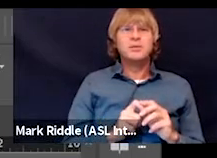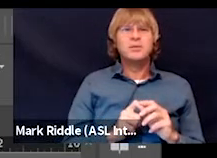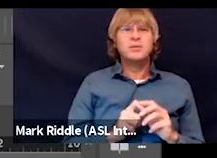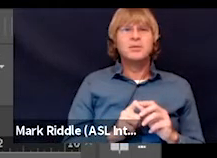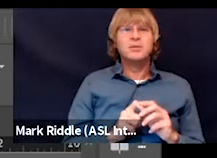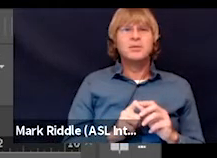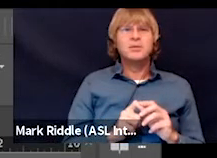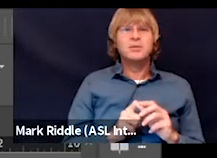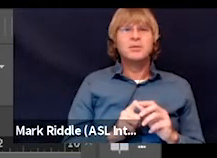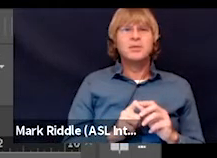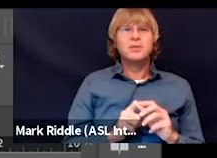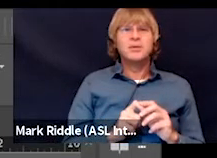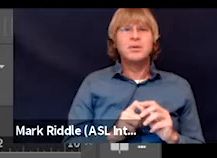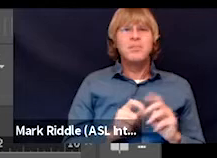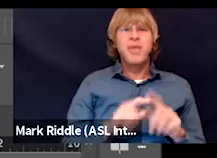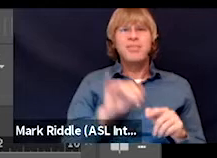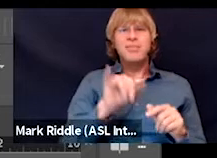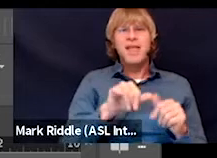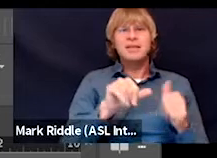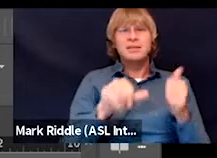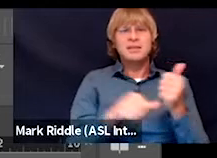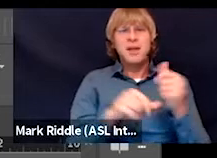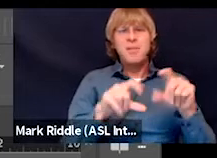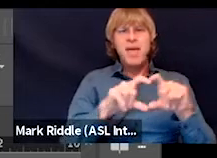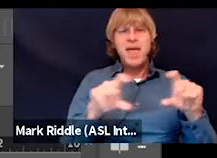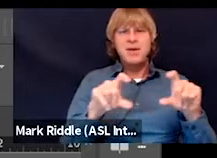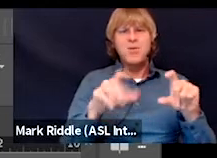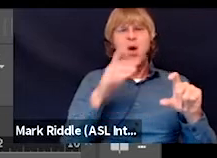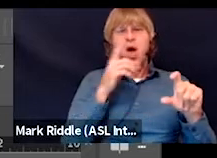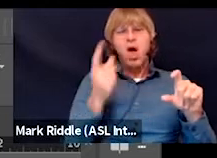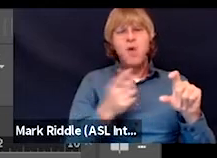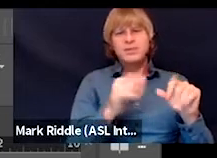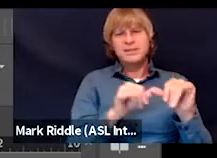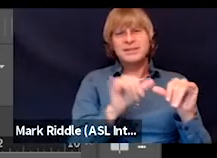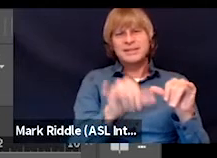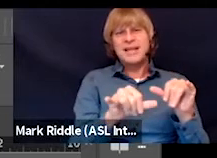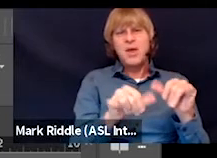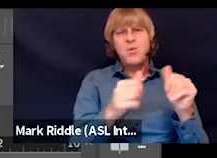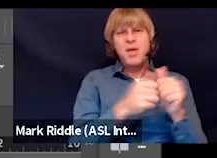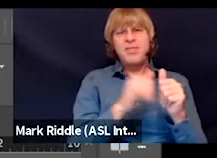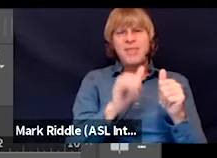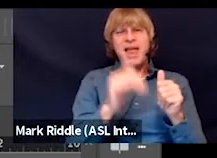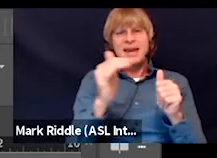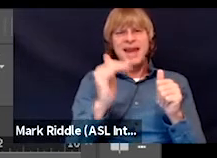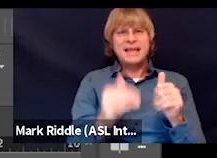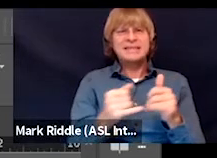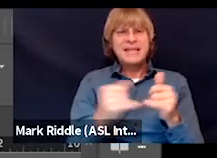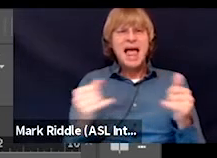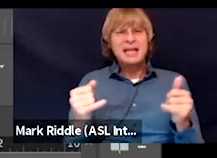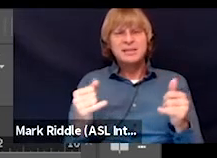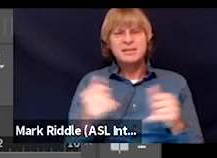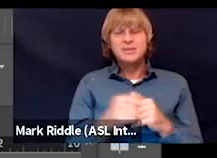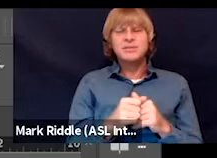But basically, that subhead is always going to stay with the next lines